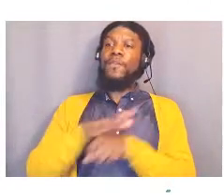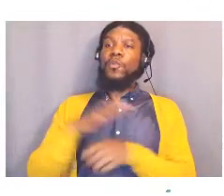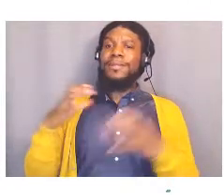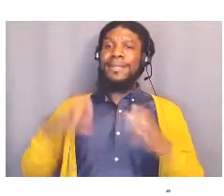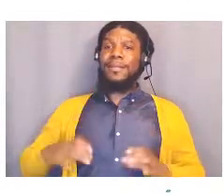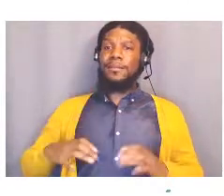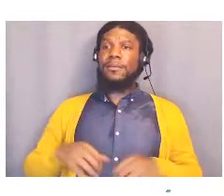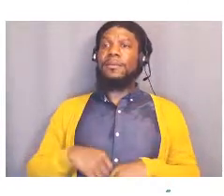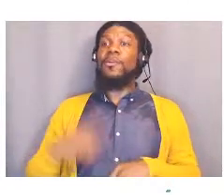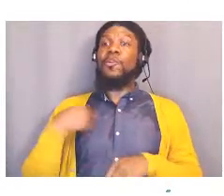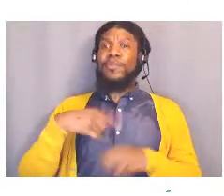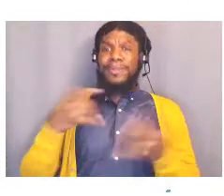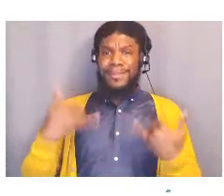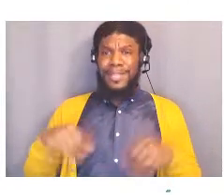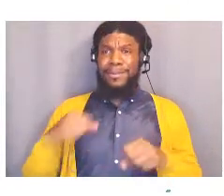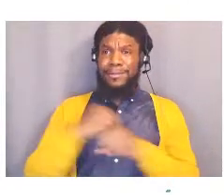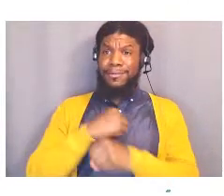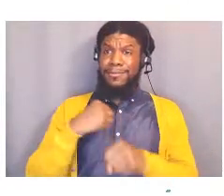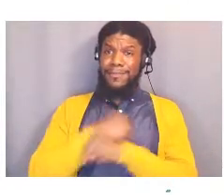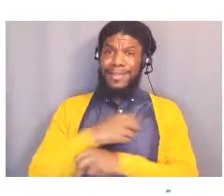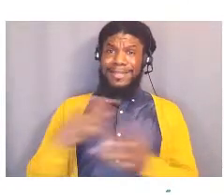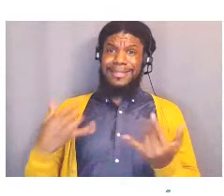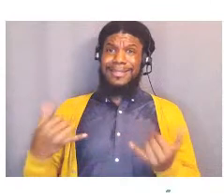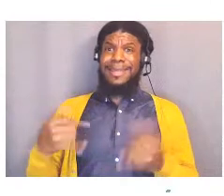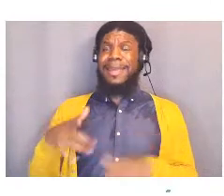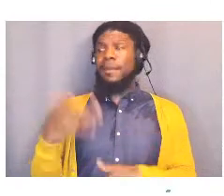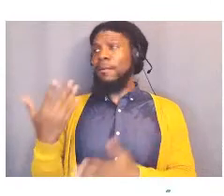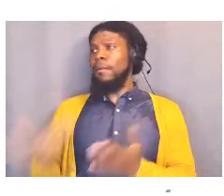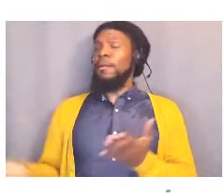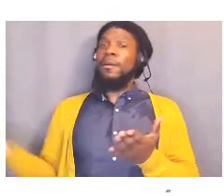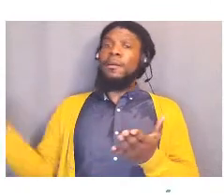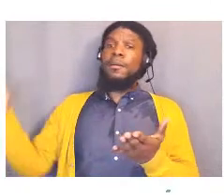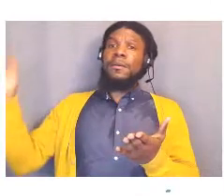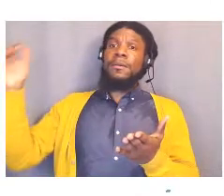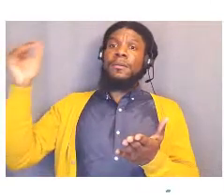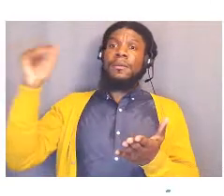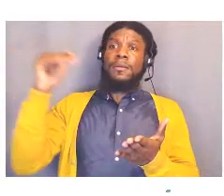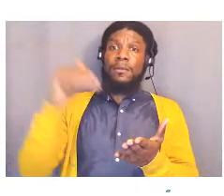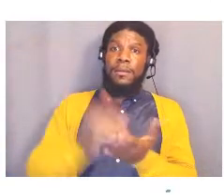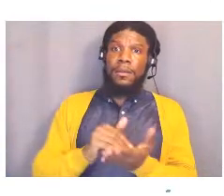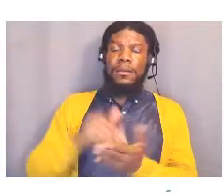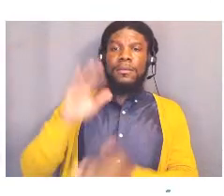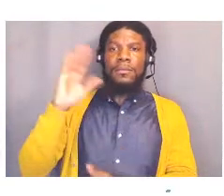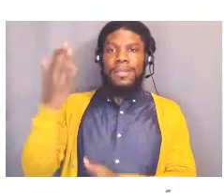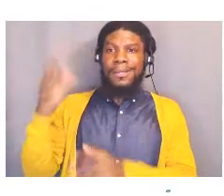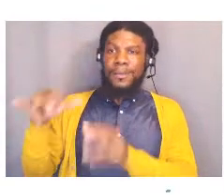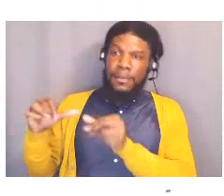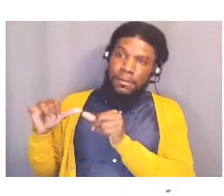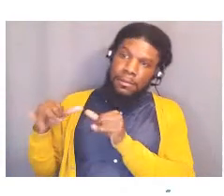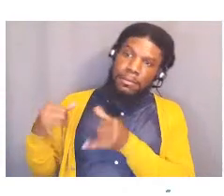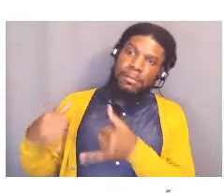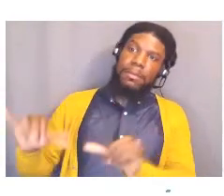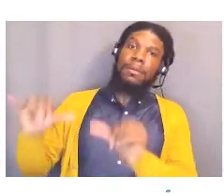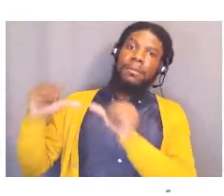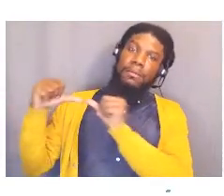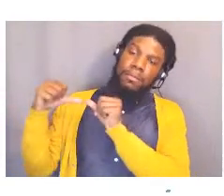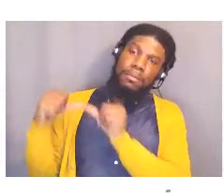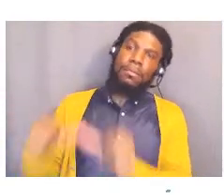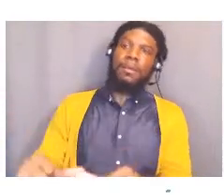We're fighting that battle today, all over again. Seemingly, it never ends. Do your